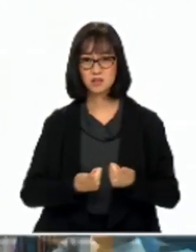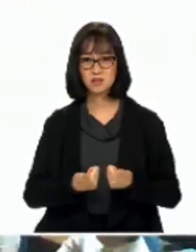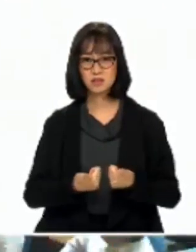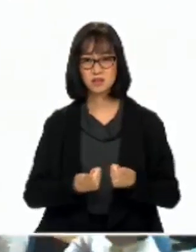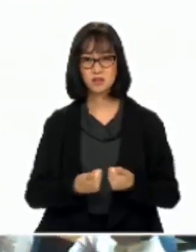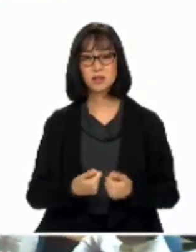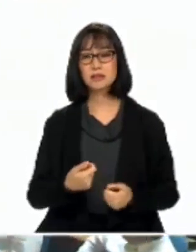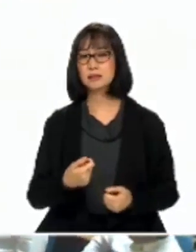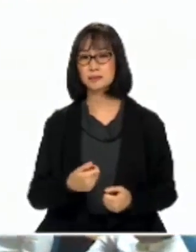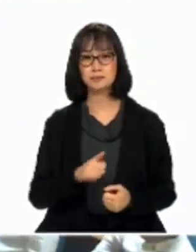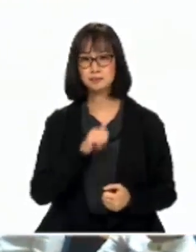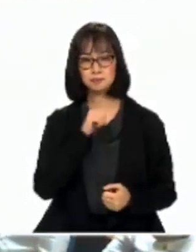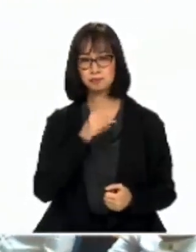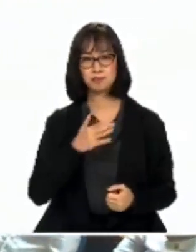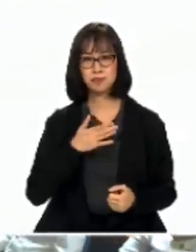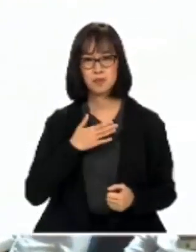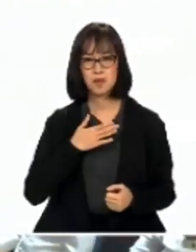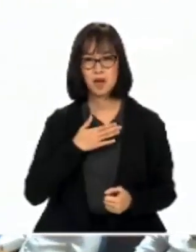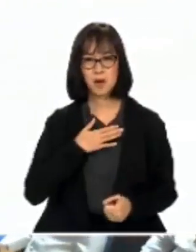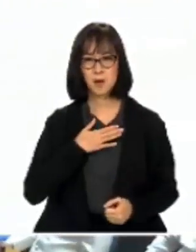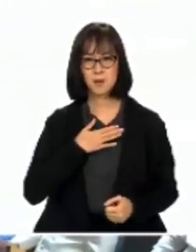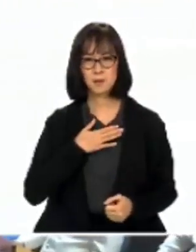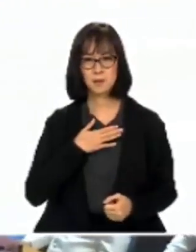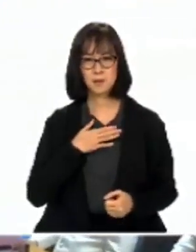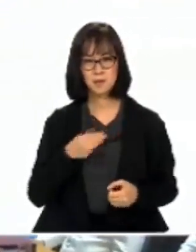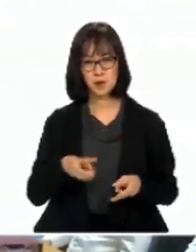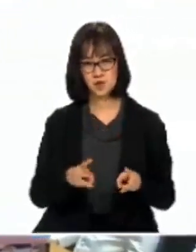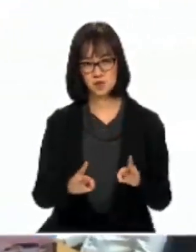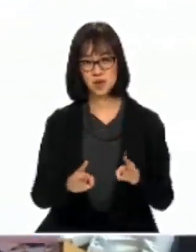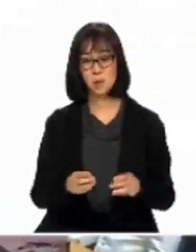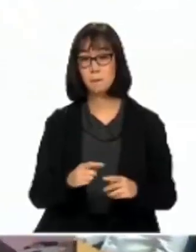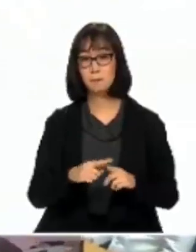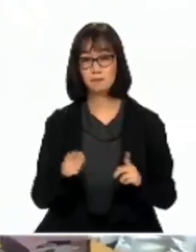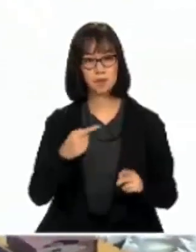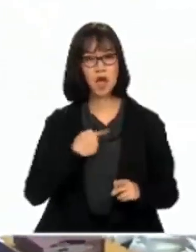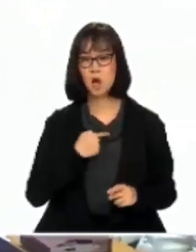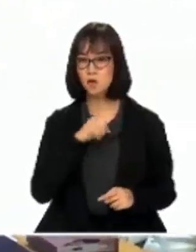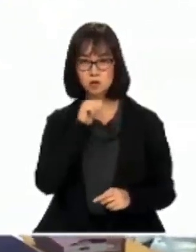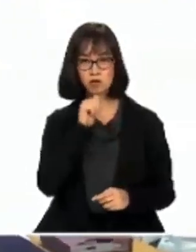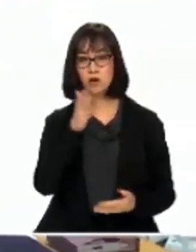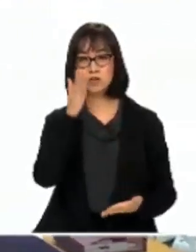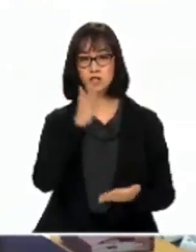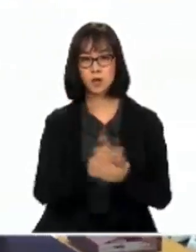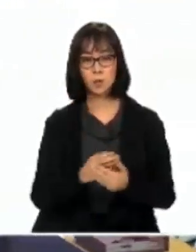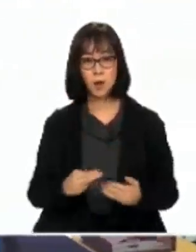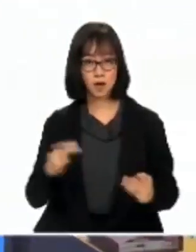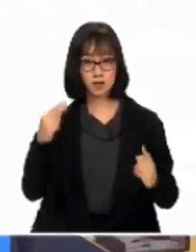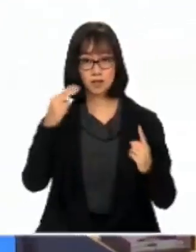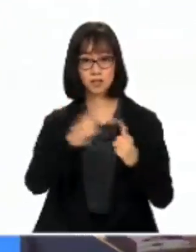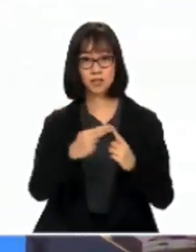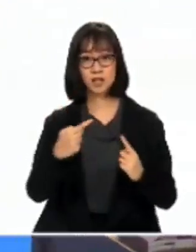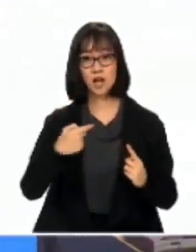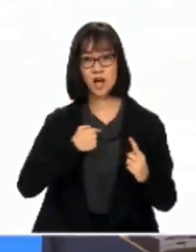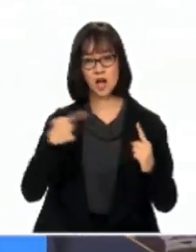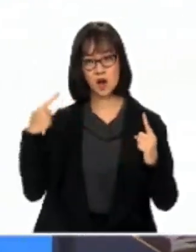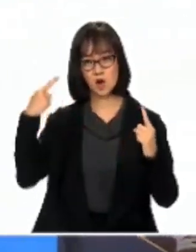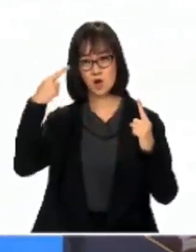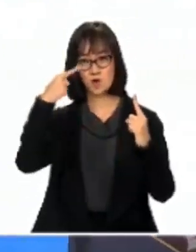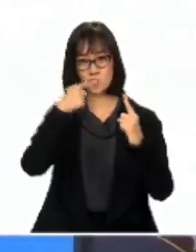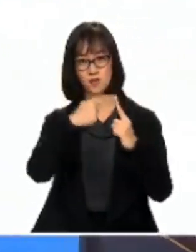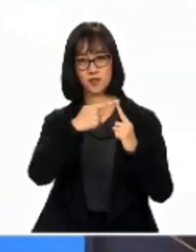my style, but I will not stop until I reach the finish